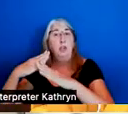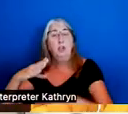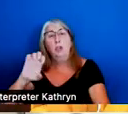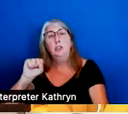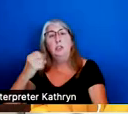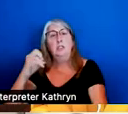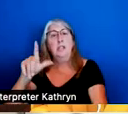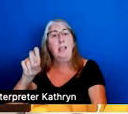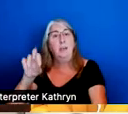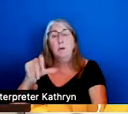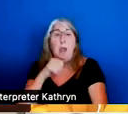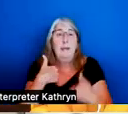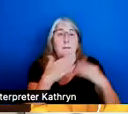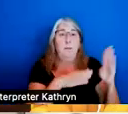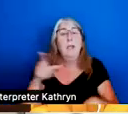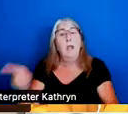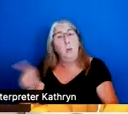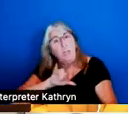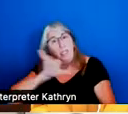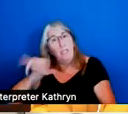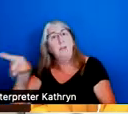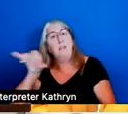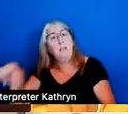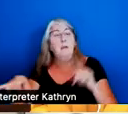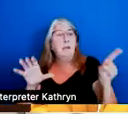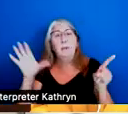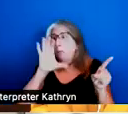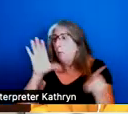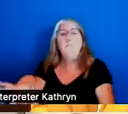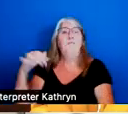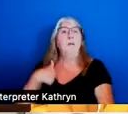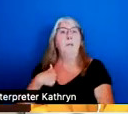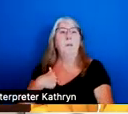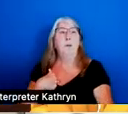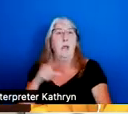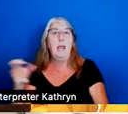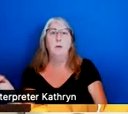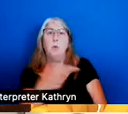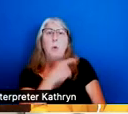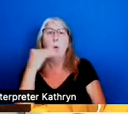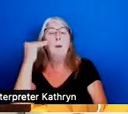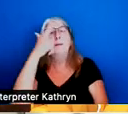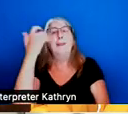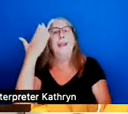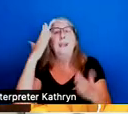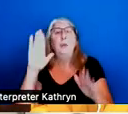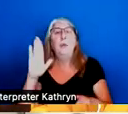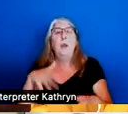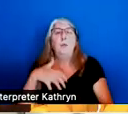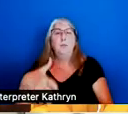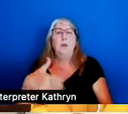shelter and he found me. And I have to come back home because I didn't know that I was pregnant by another